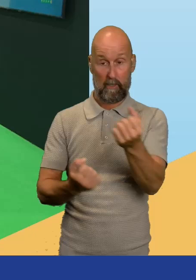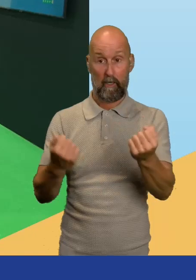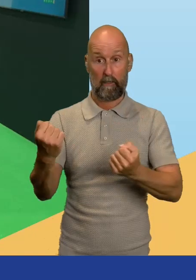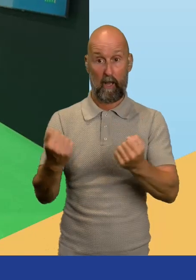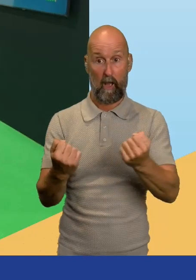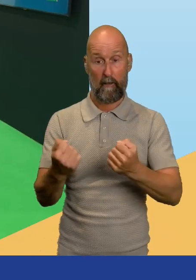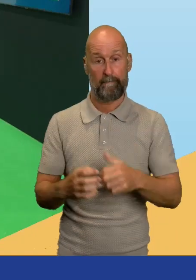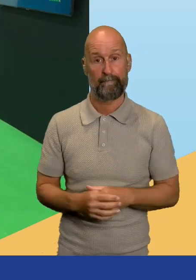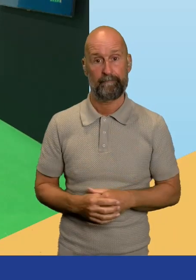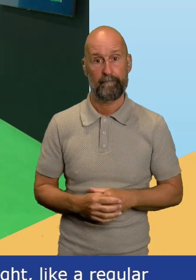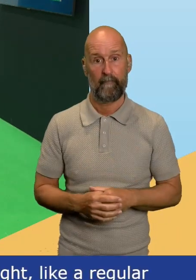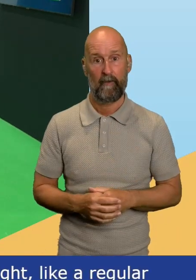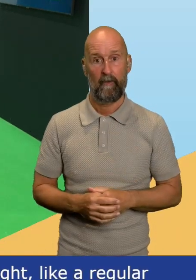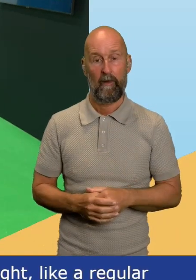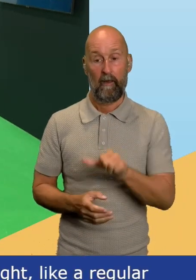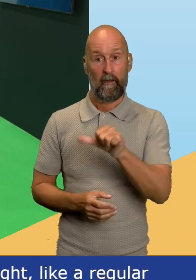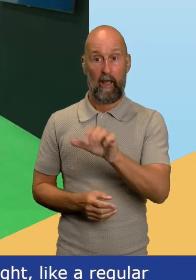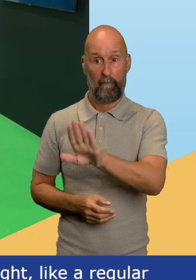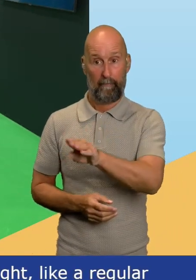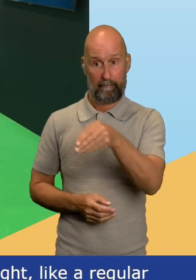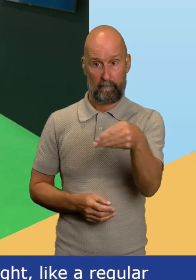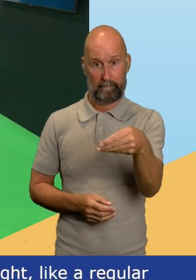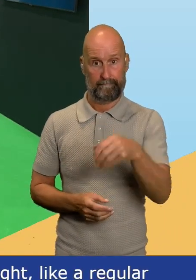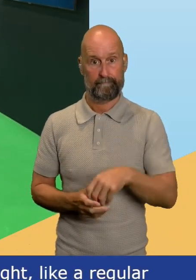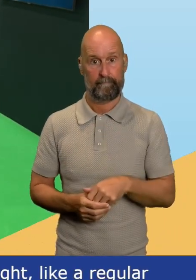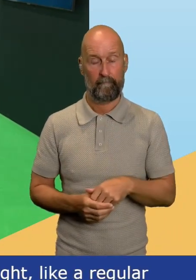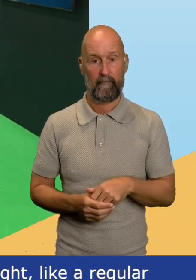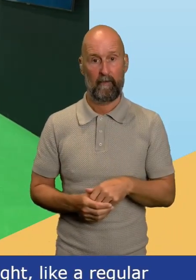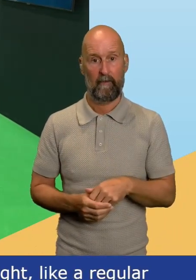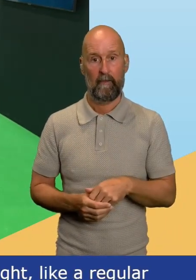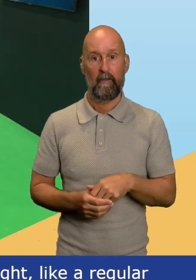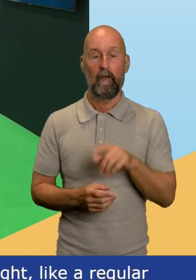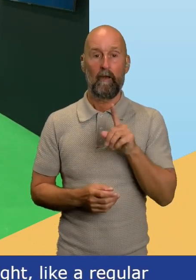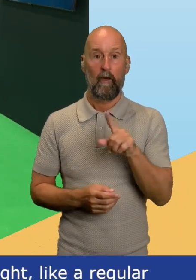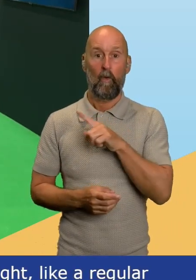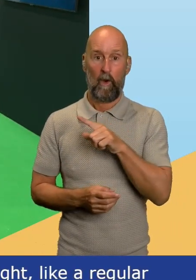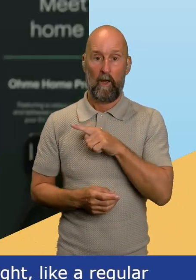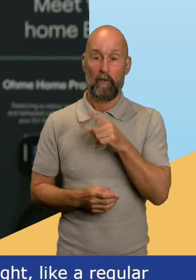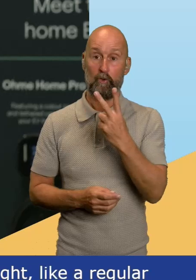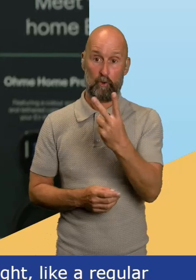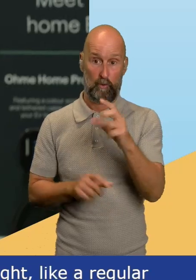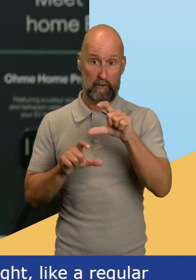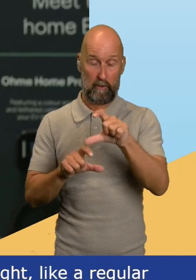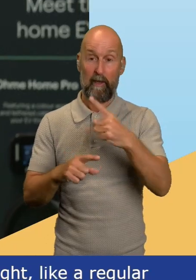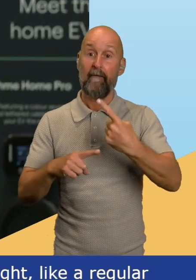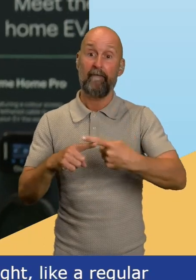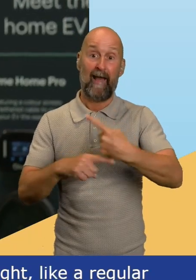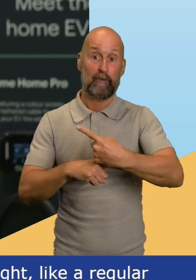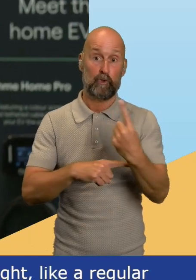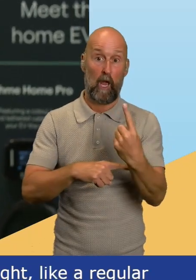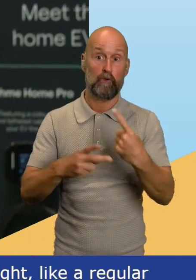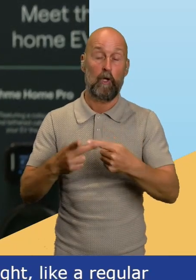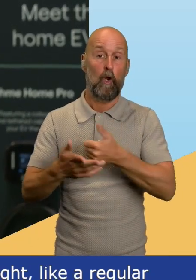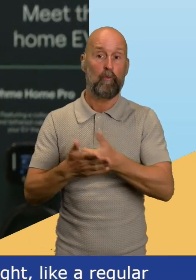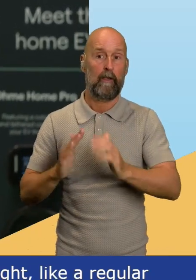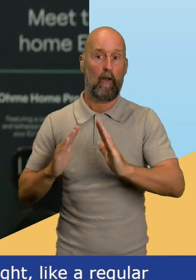Okay. We have a cap. The cap's underneath there. So you've got 2 kinds of charger port under there. You've got the fast charge and then the regular home